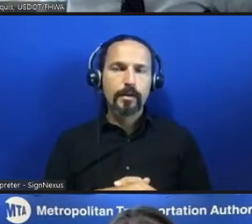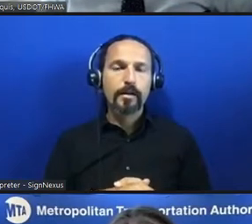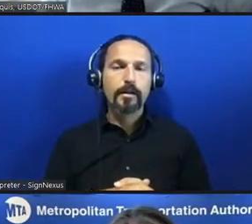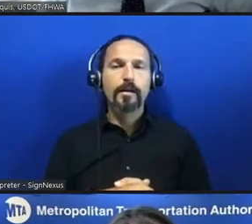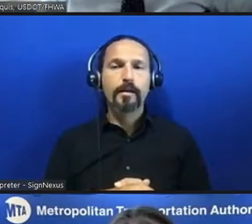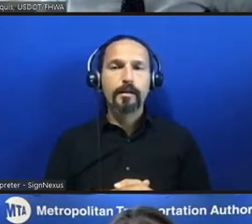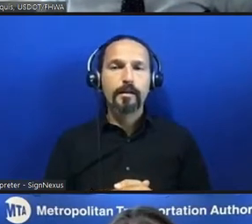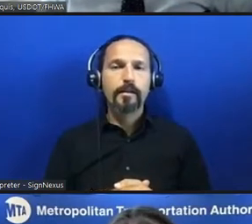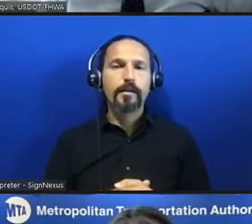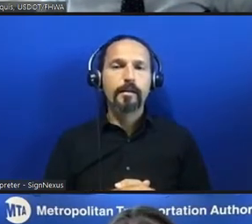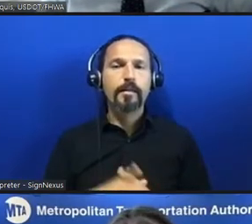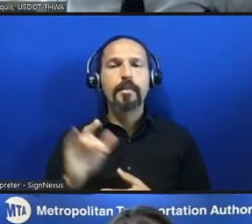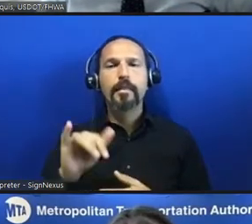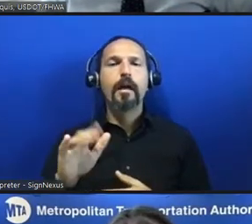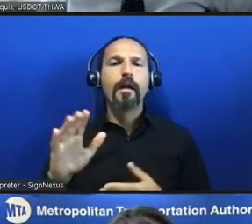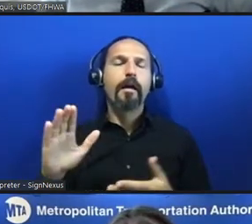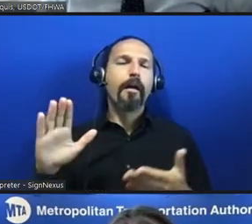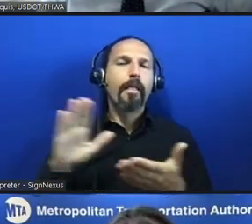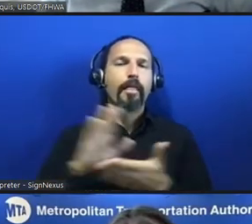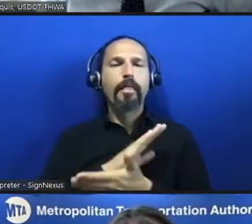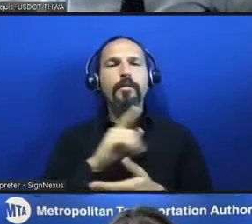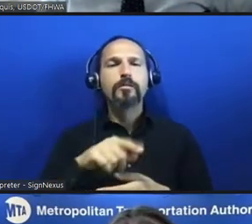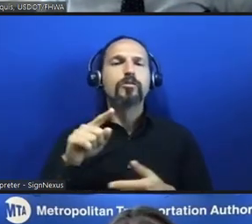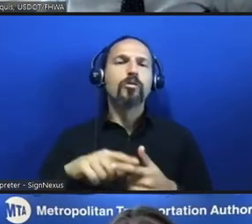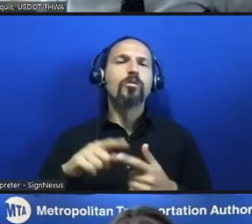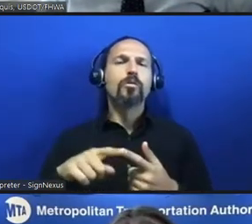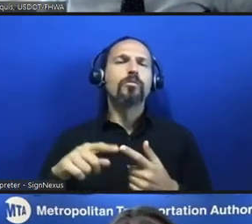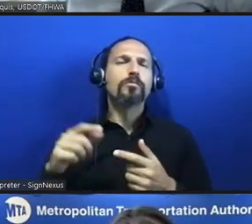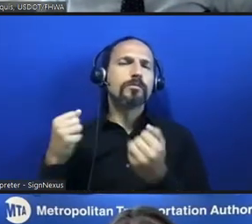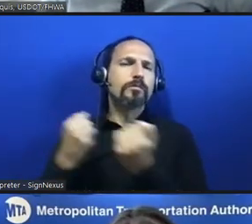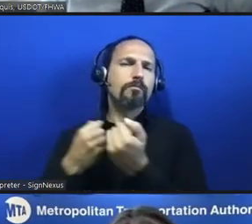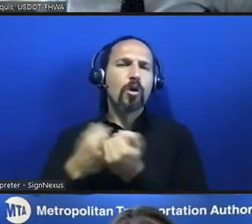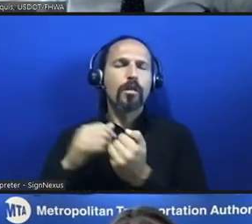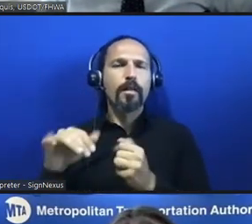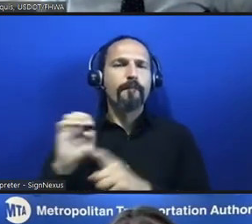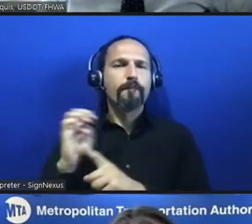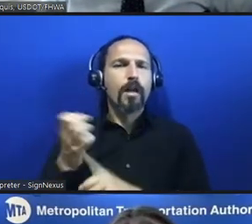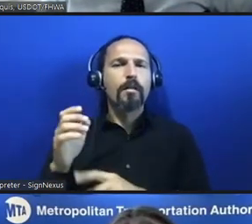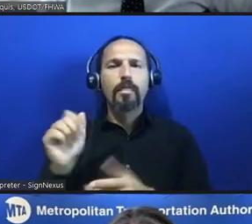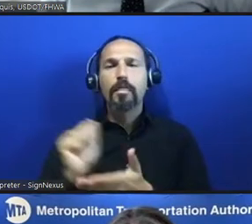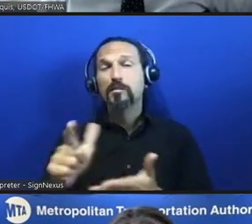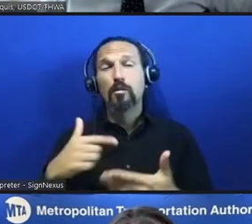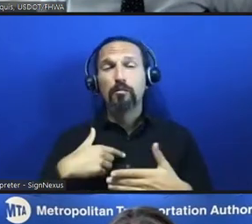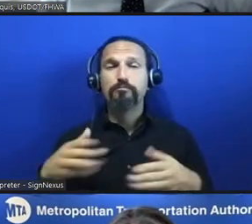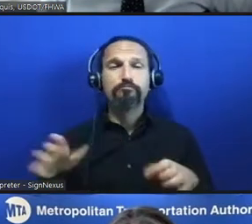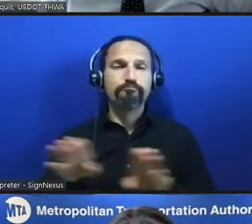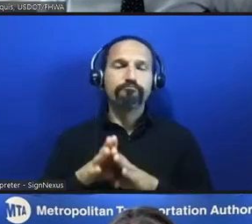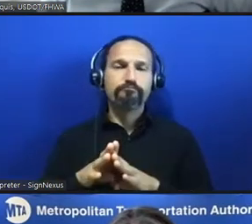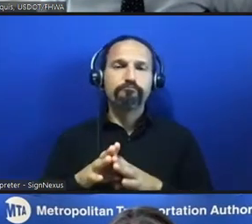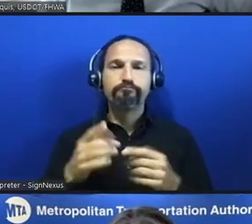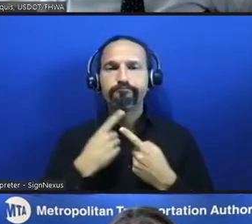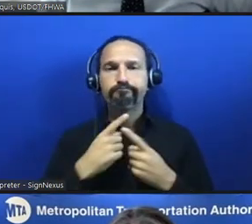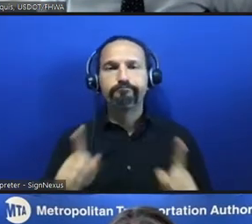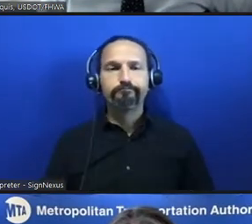a guise for you know advocating for the environment that's all I have to say